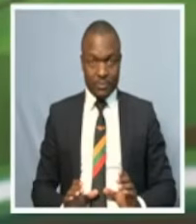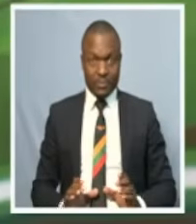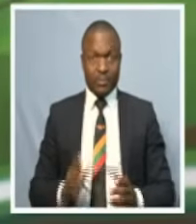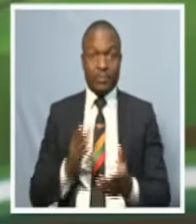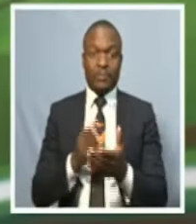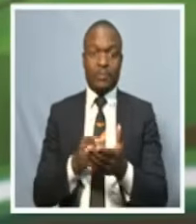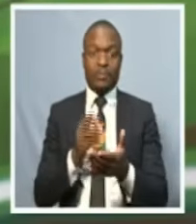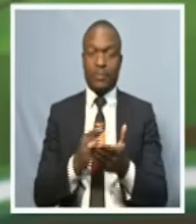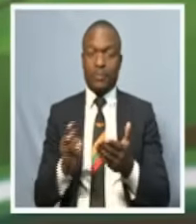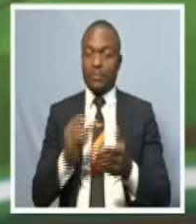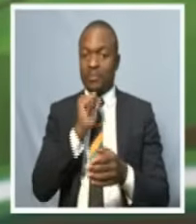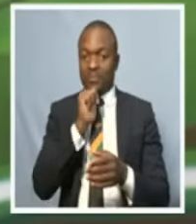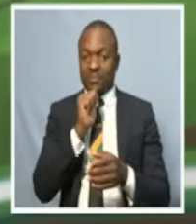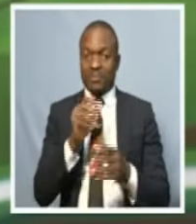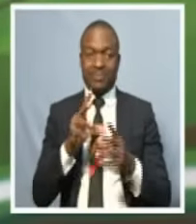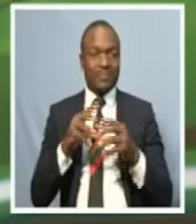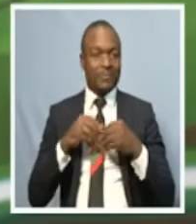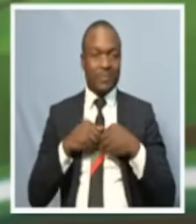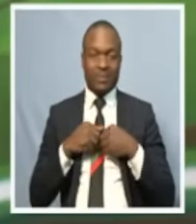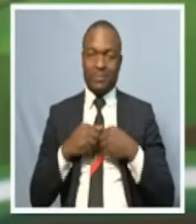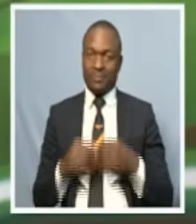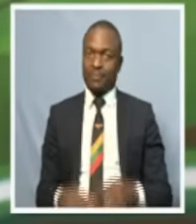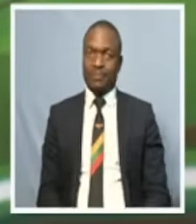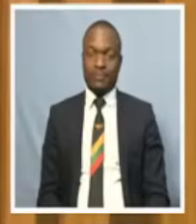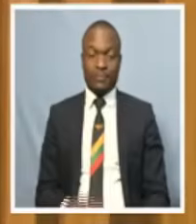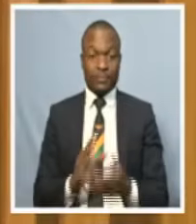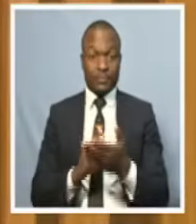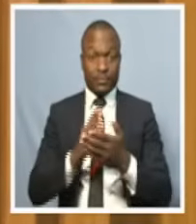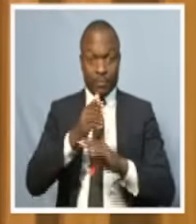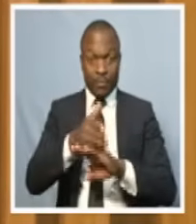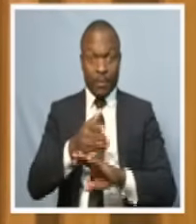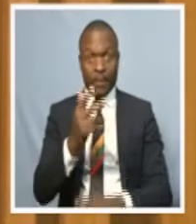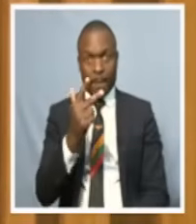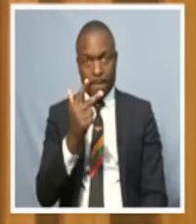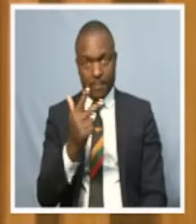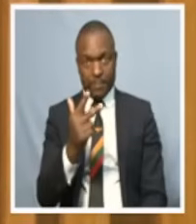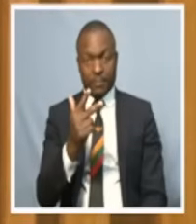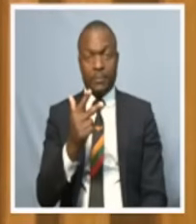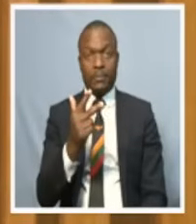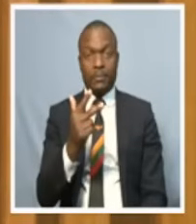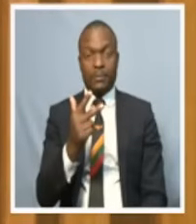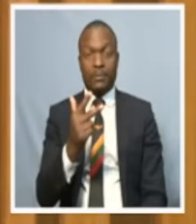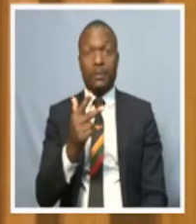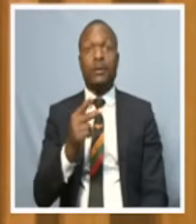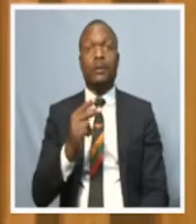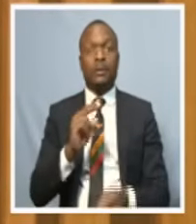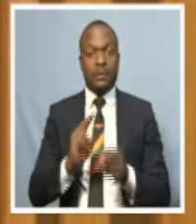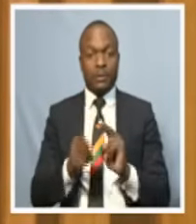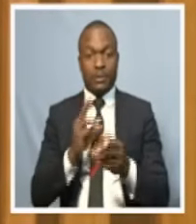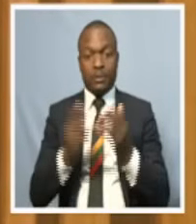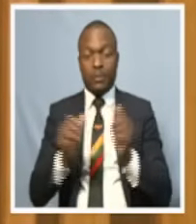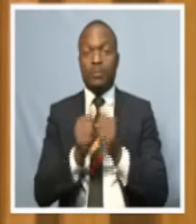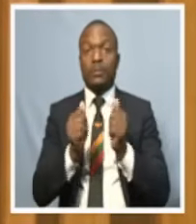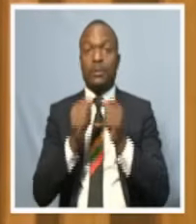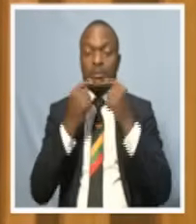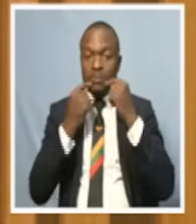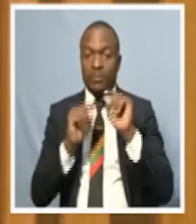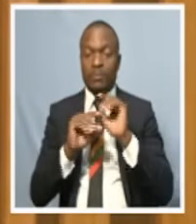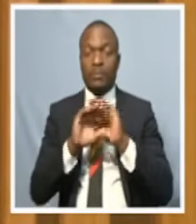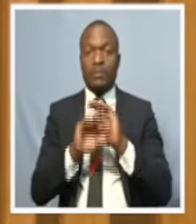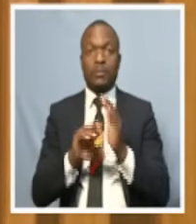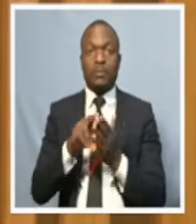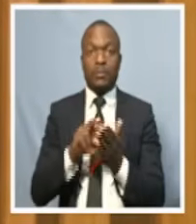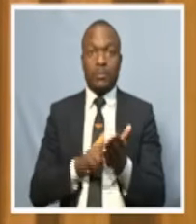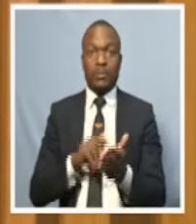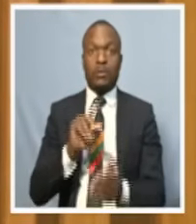This matter, as I indicated, was inadmissible. After those three urgent matters without notice under Standing Order 142, the House